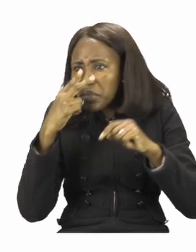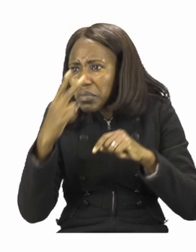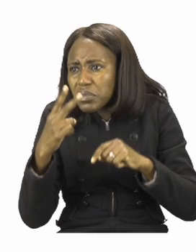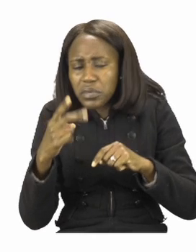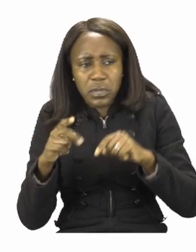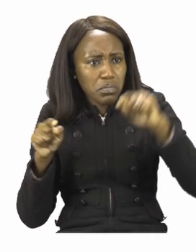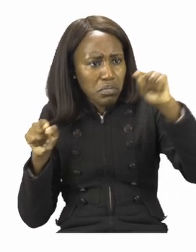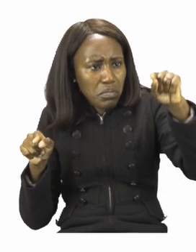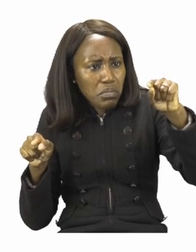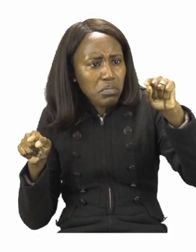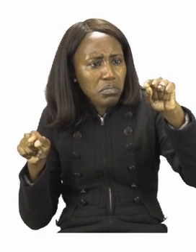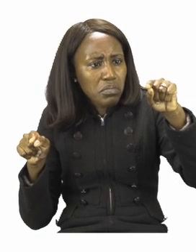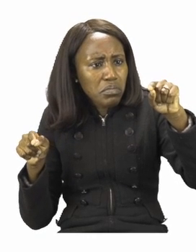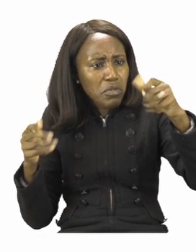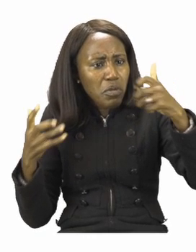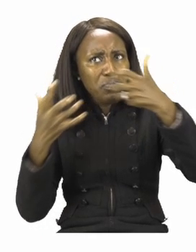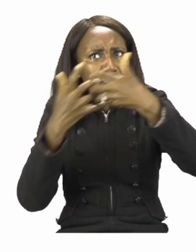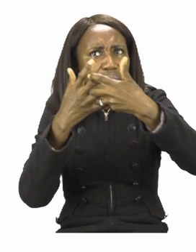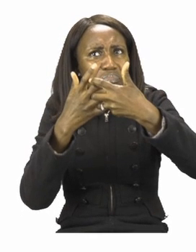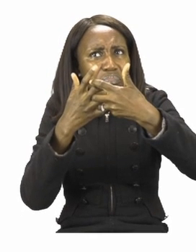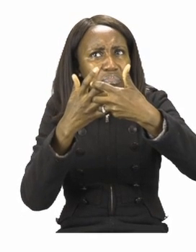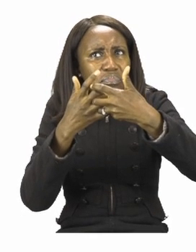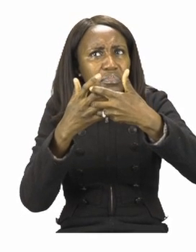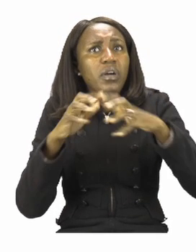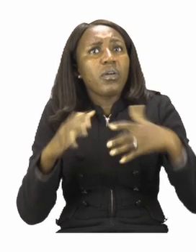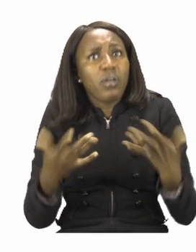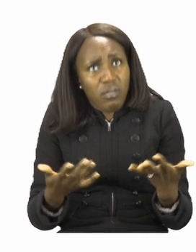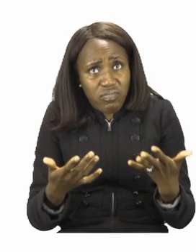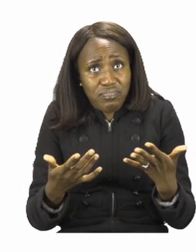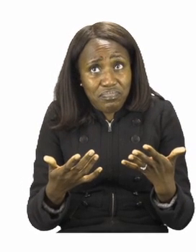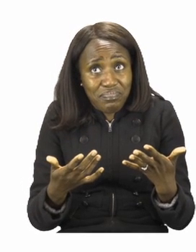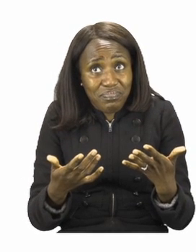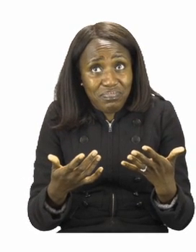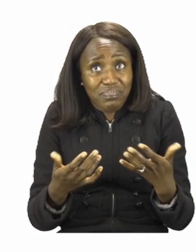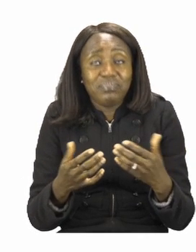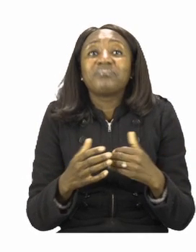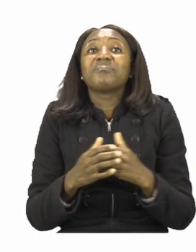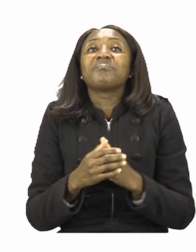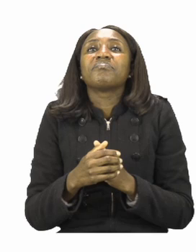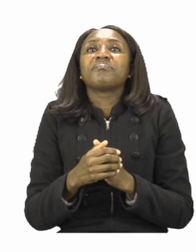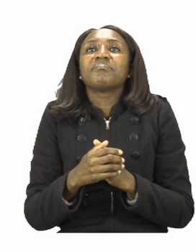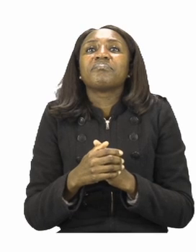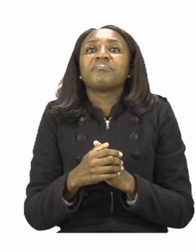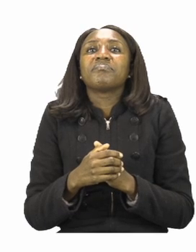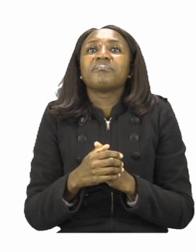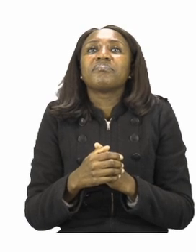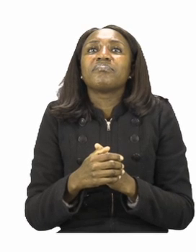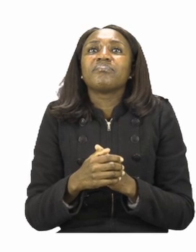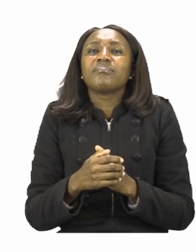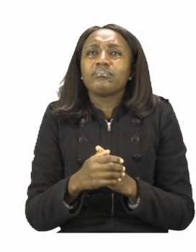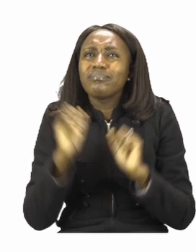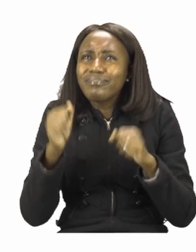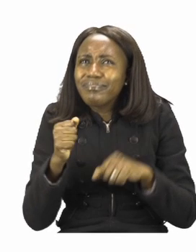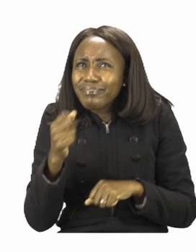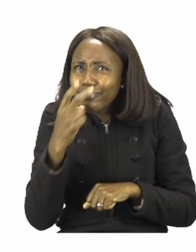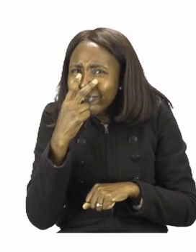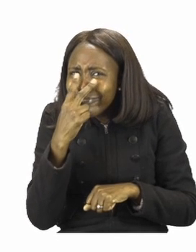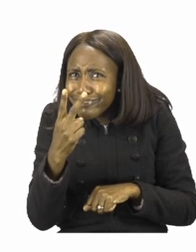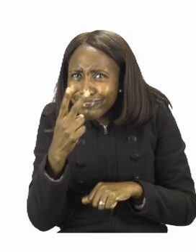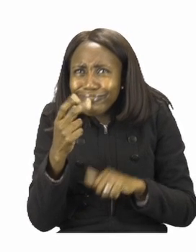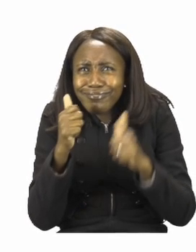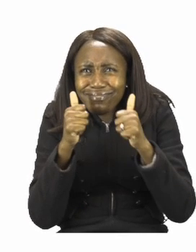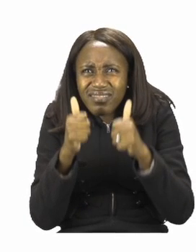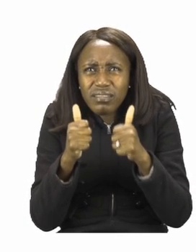connect one part of the transport to the other part of the transport. We need to take a good look at one